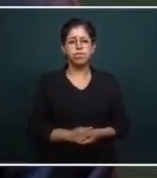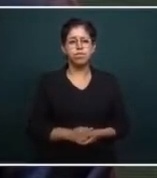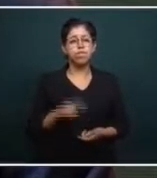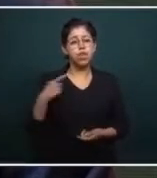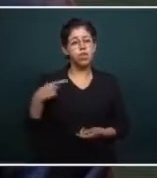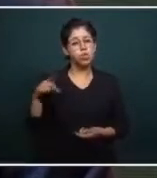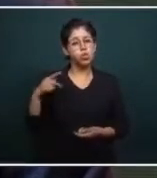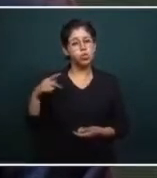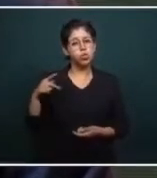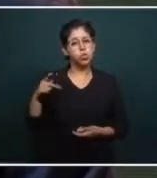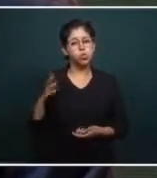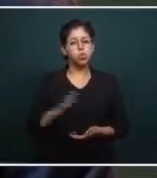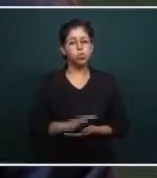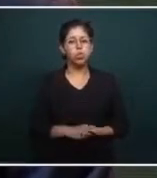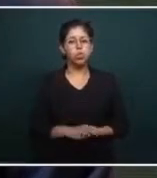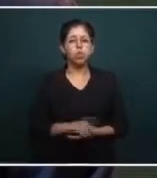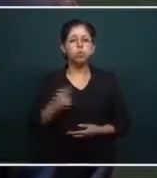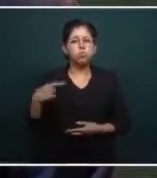that's his